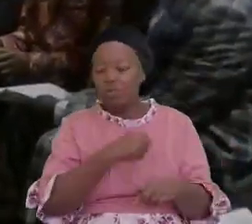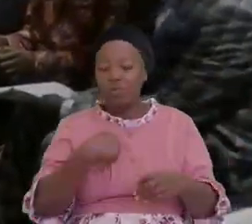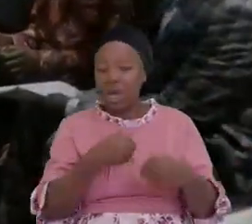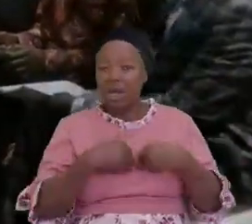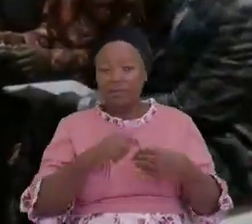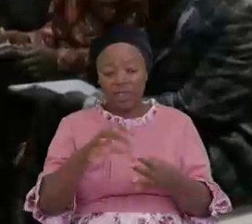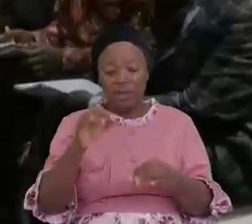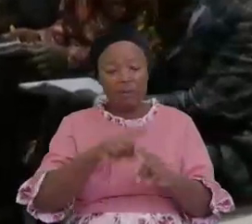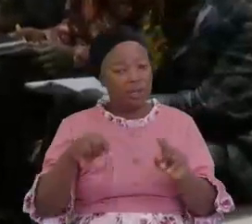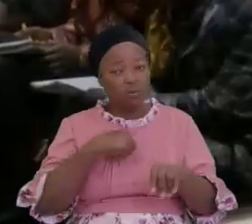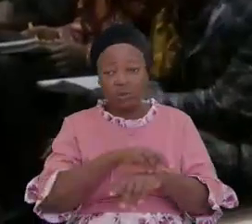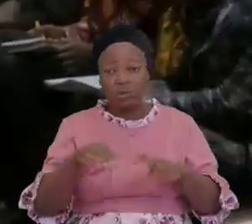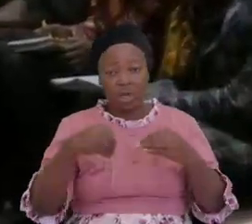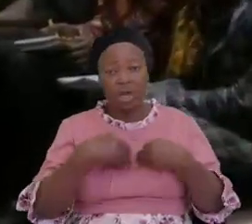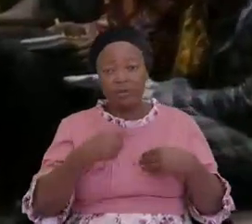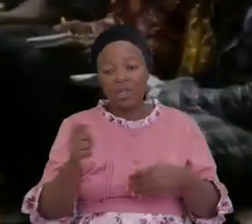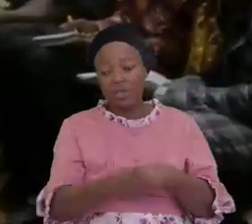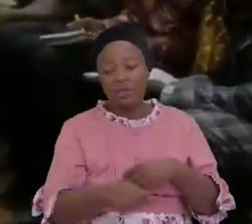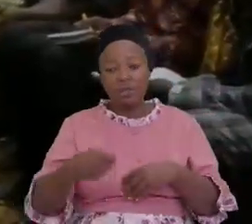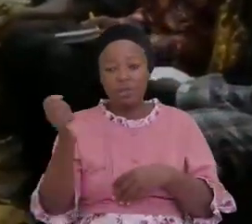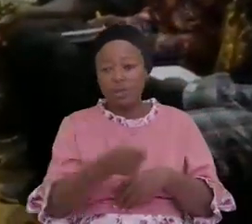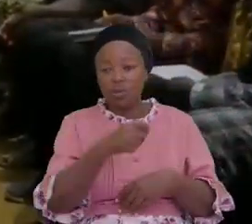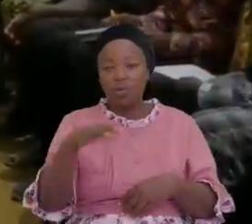Spirit. Where do we land?